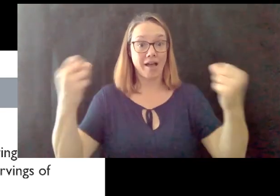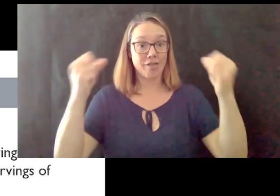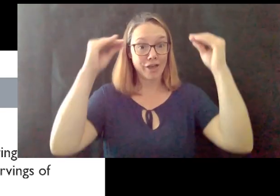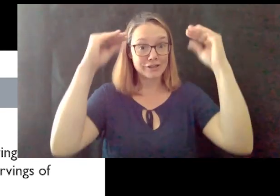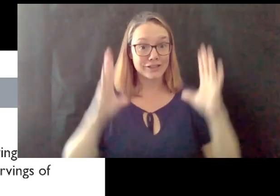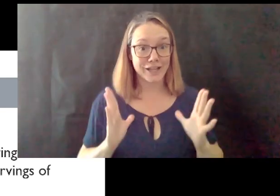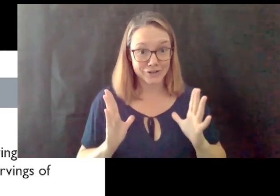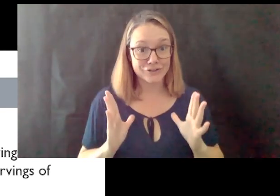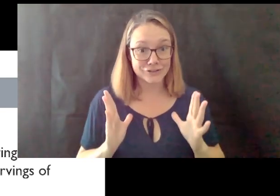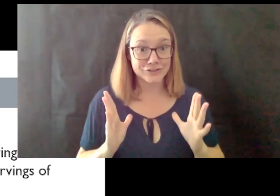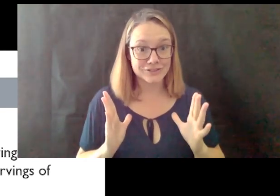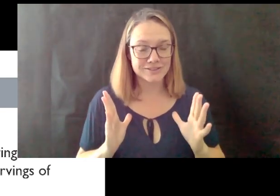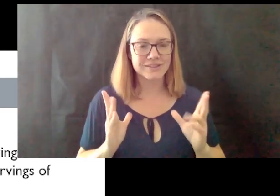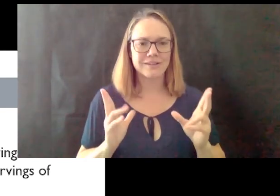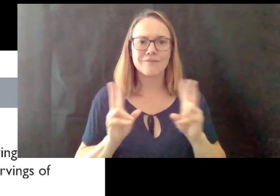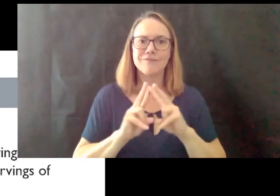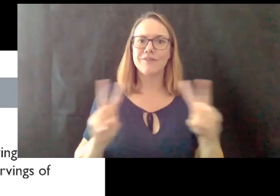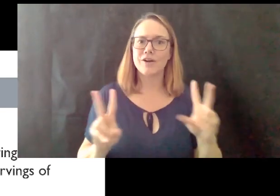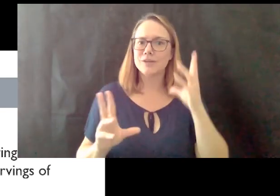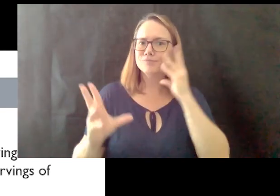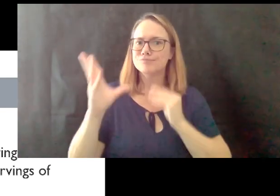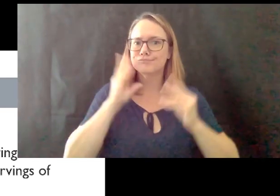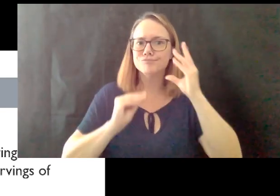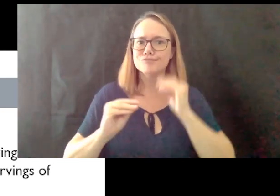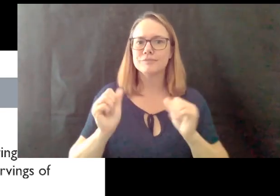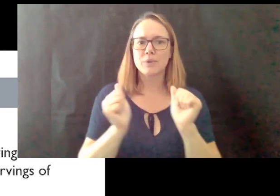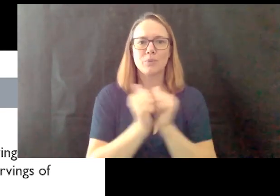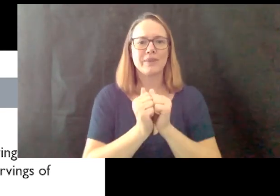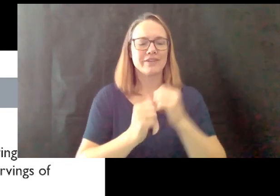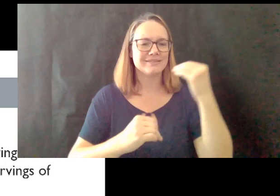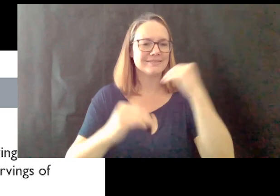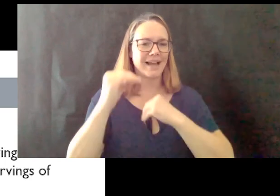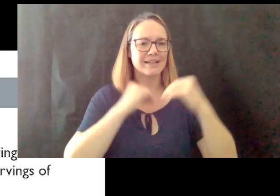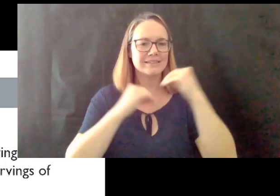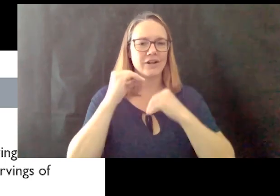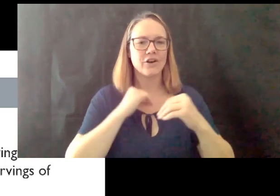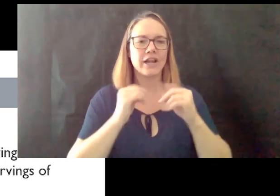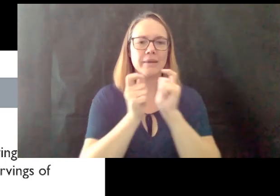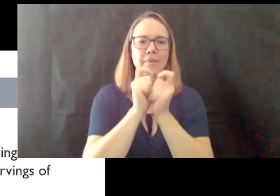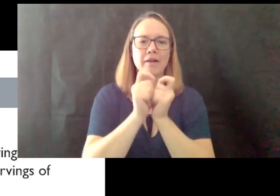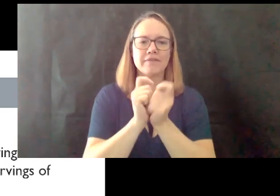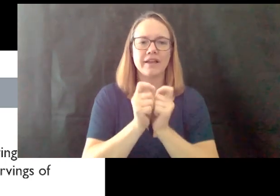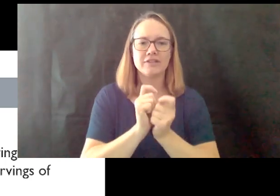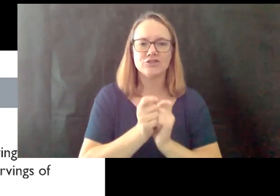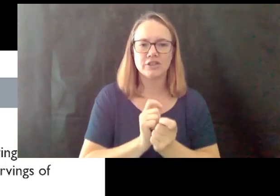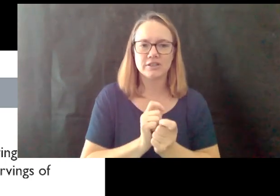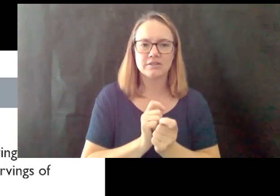and we have health educators that are very versed in dietary